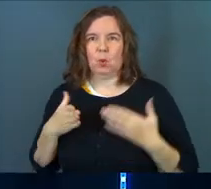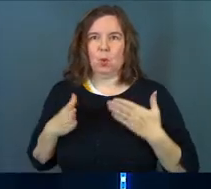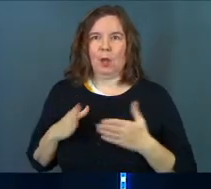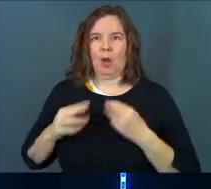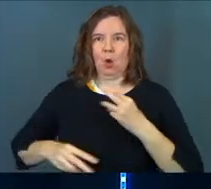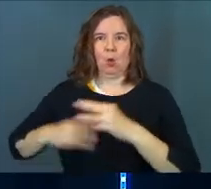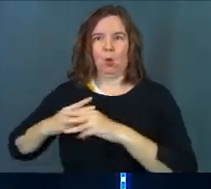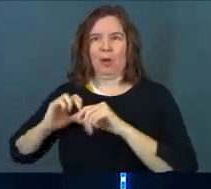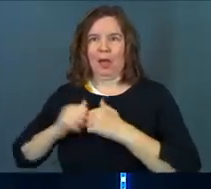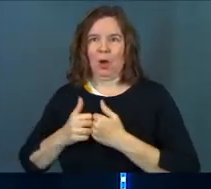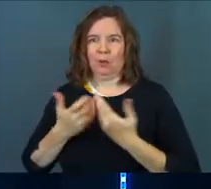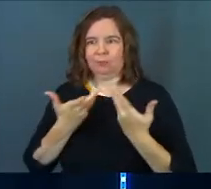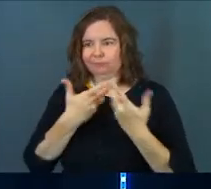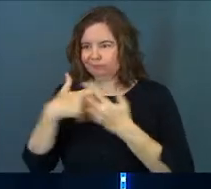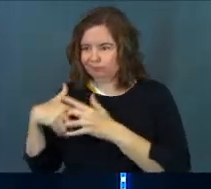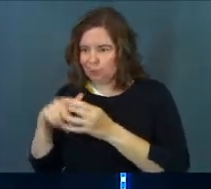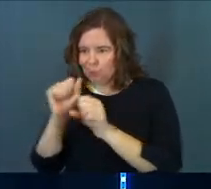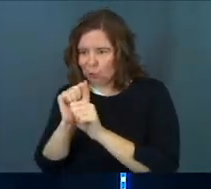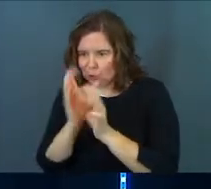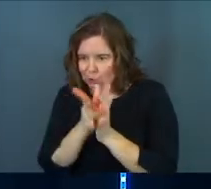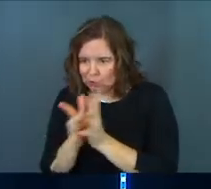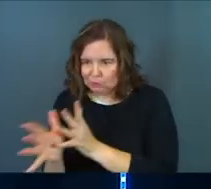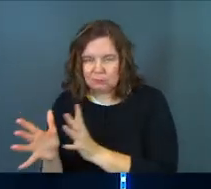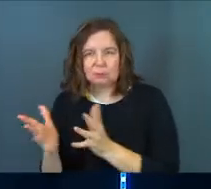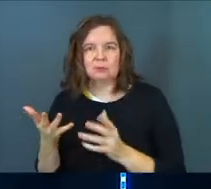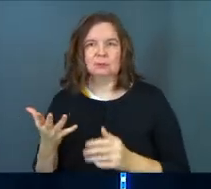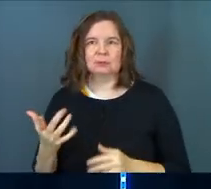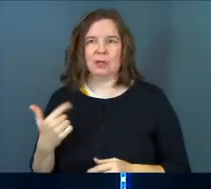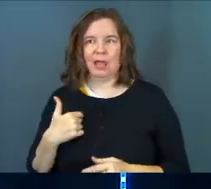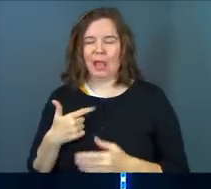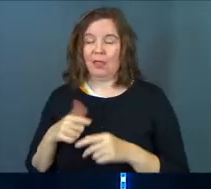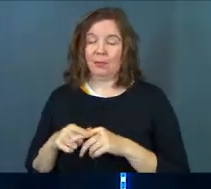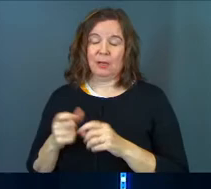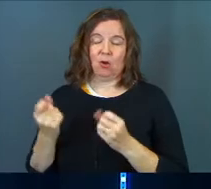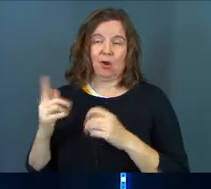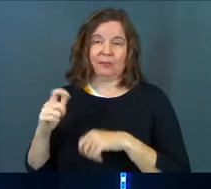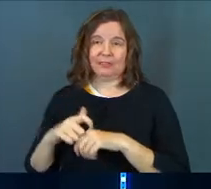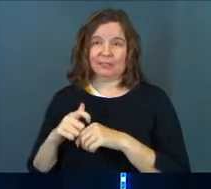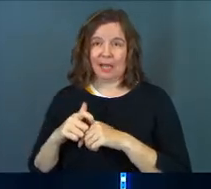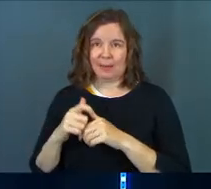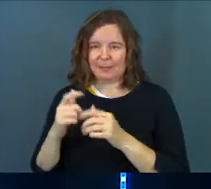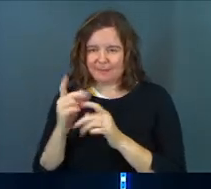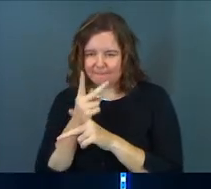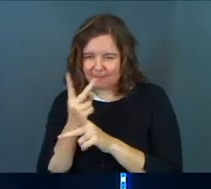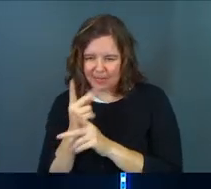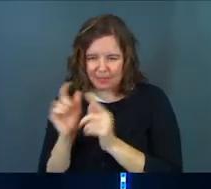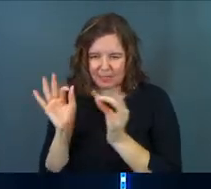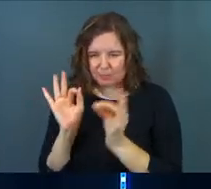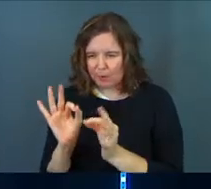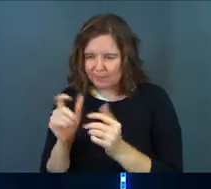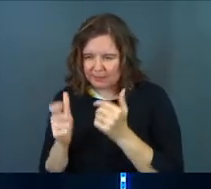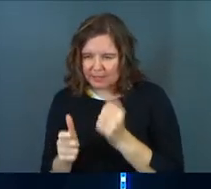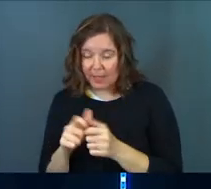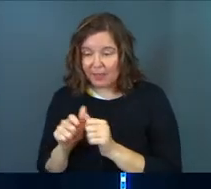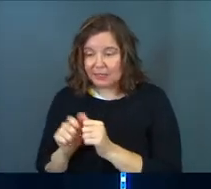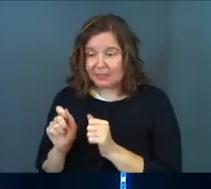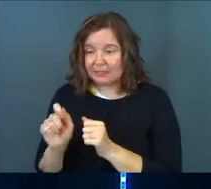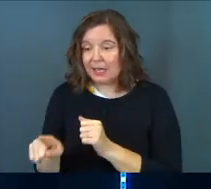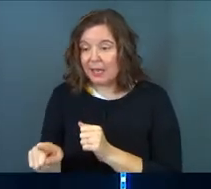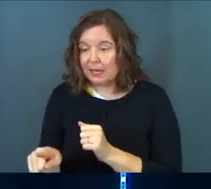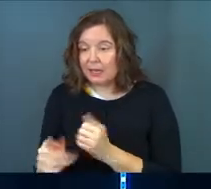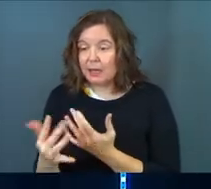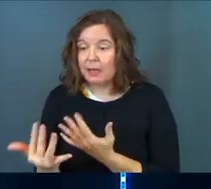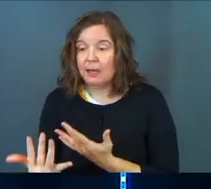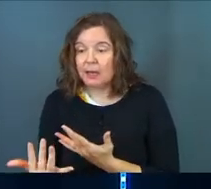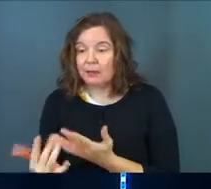a whole world about how all these things are supposed to work. And they'll spend all this time like crafting this perfect text and then they'll send it to